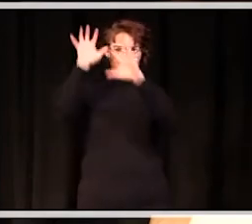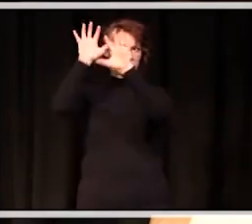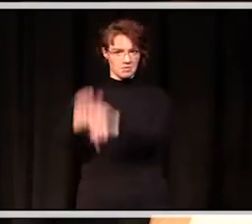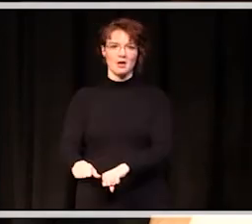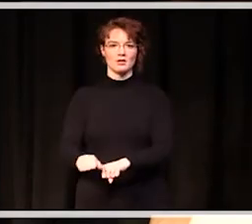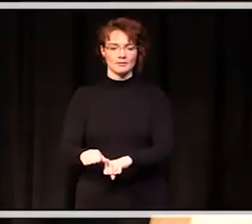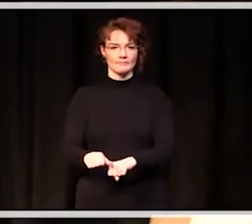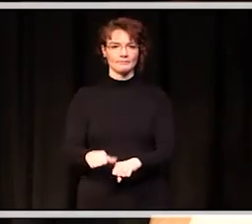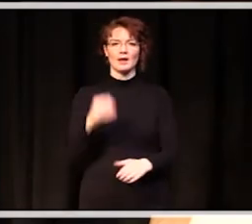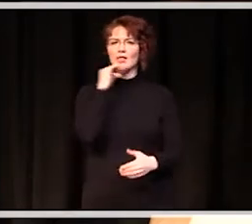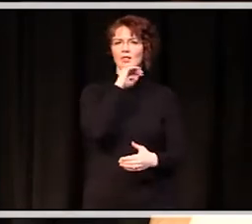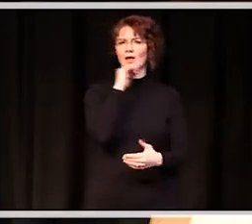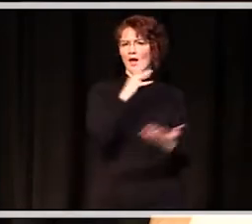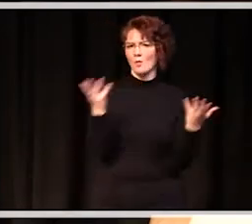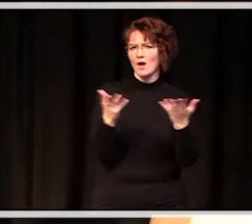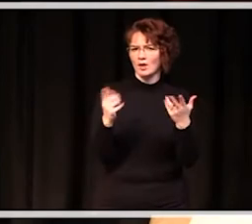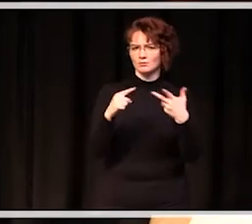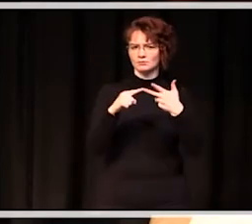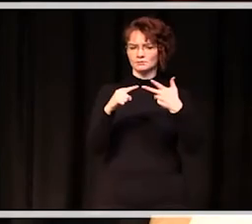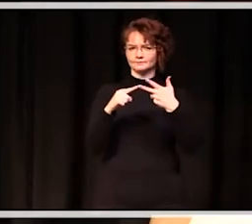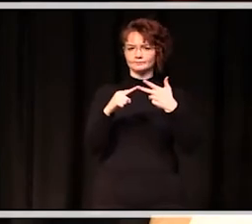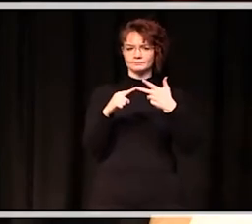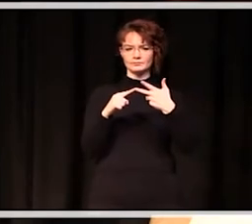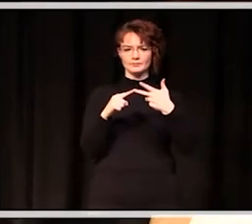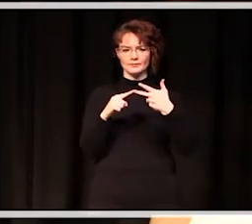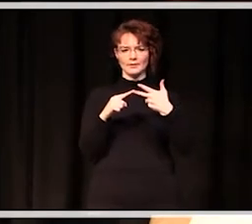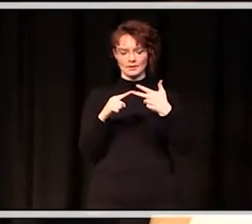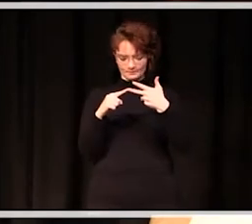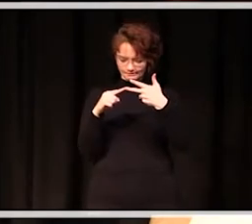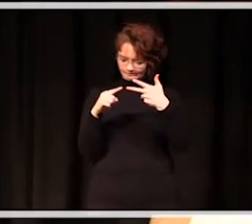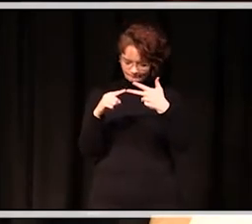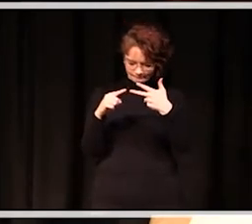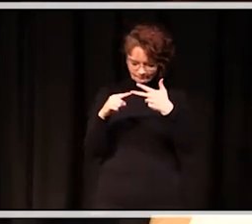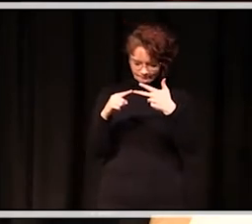What's the lie? The lie is simply this.